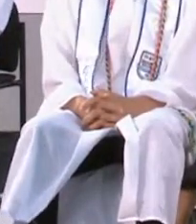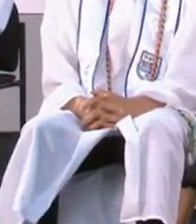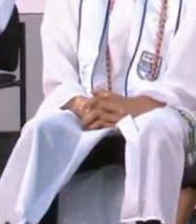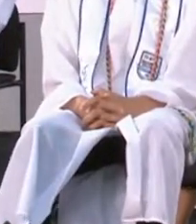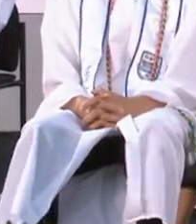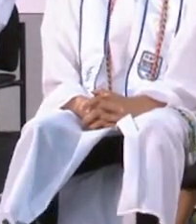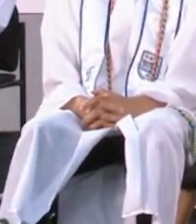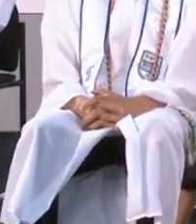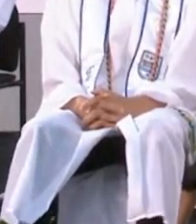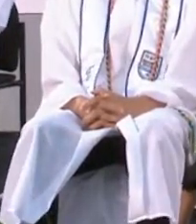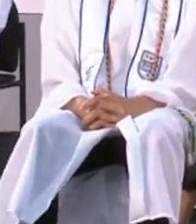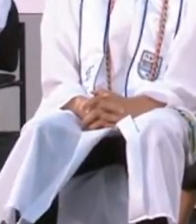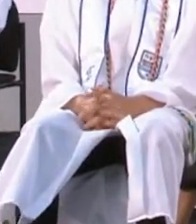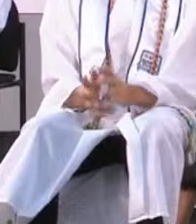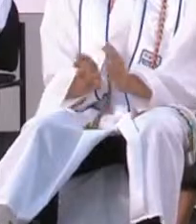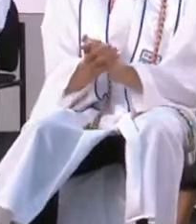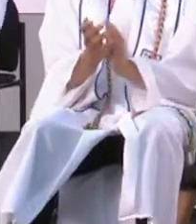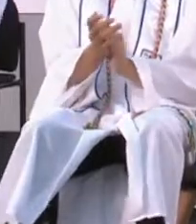Scholarship.